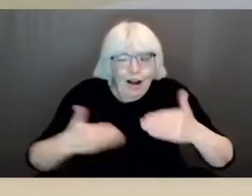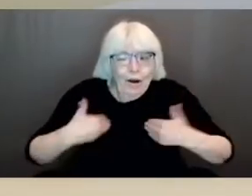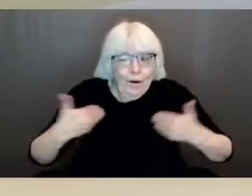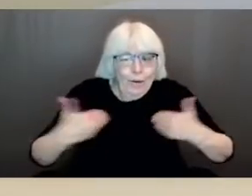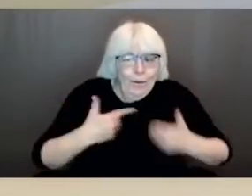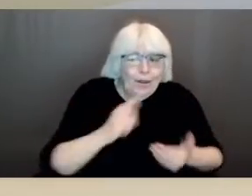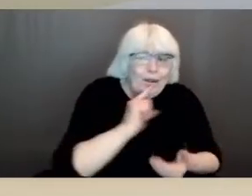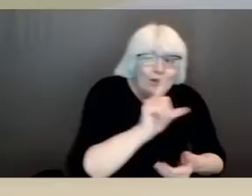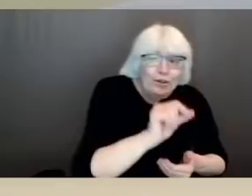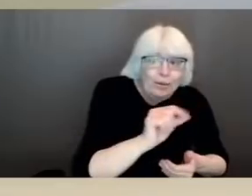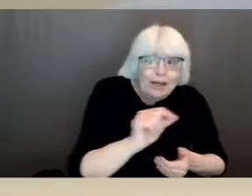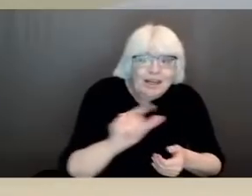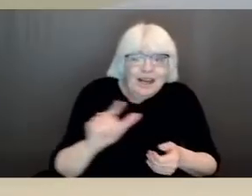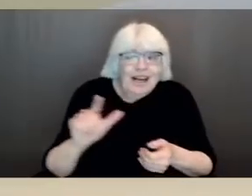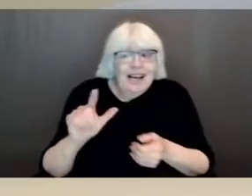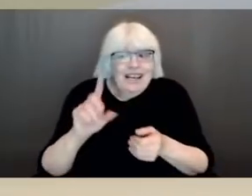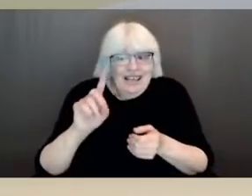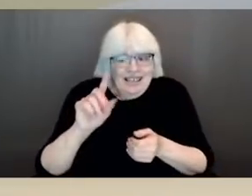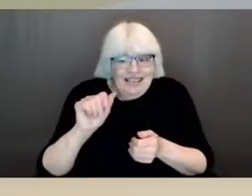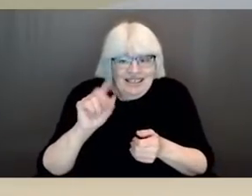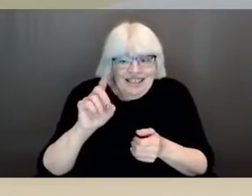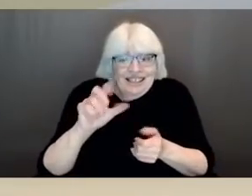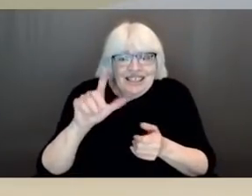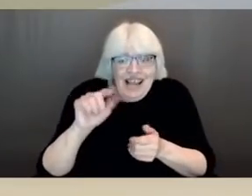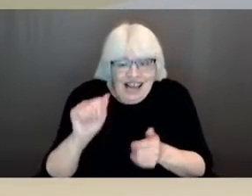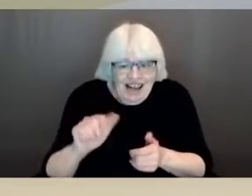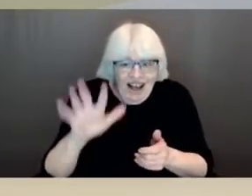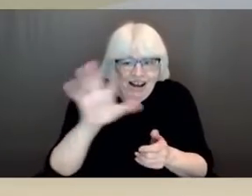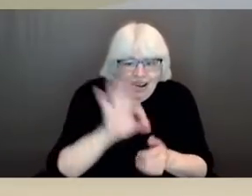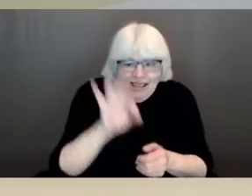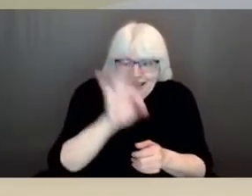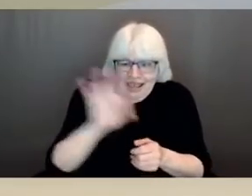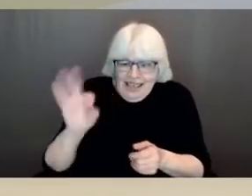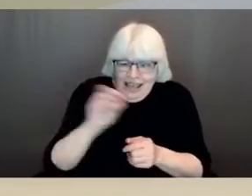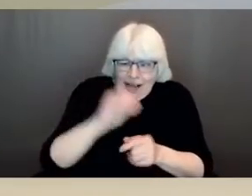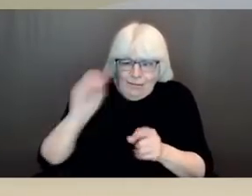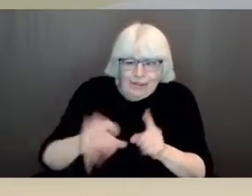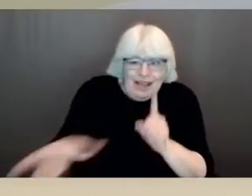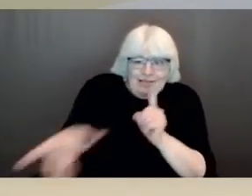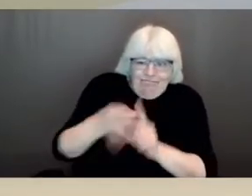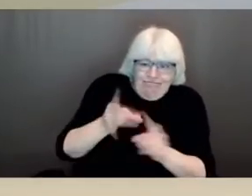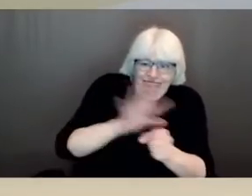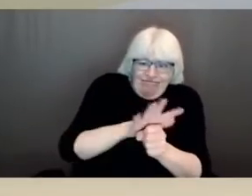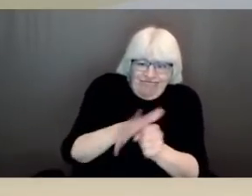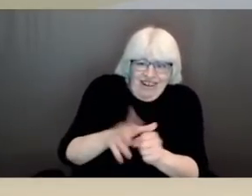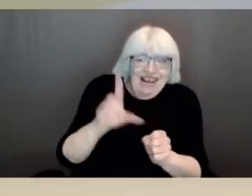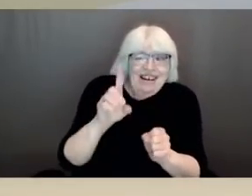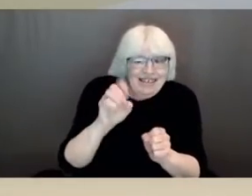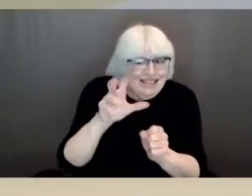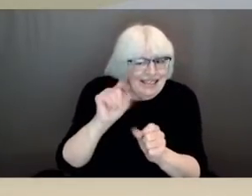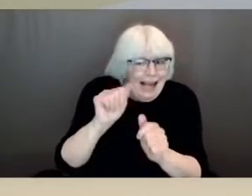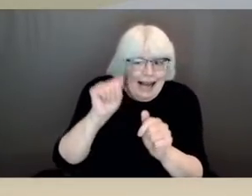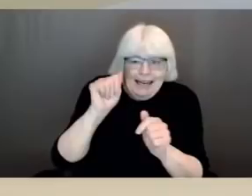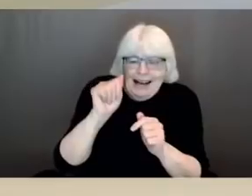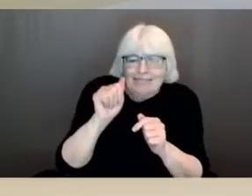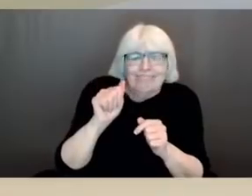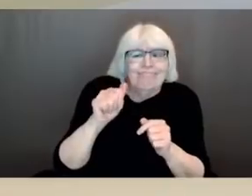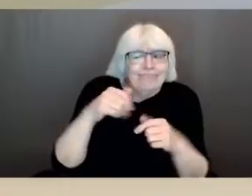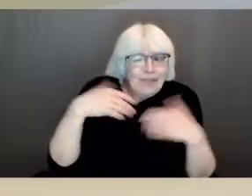for 99% of all cases reported. The Delta variant has overtaken all other strains of